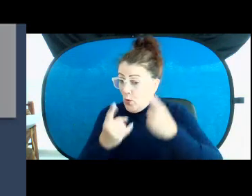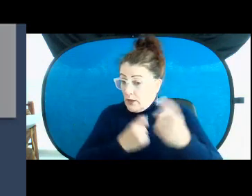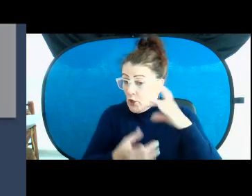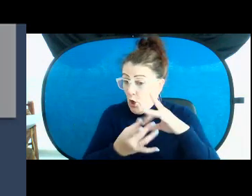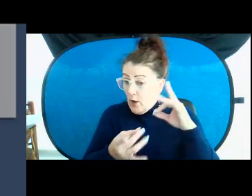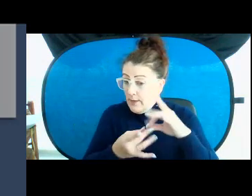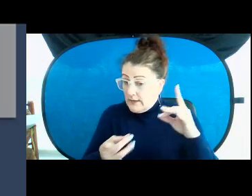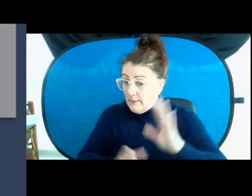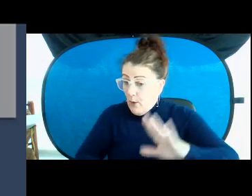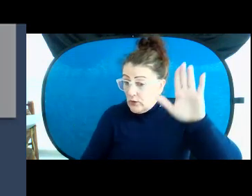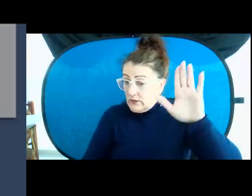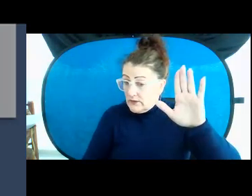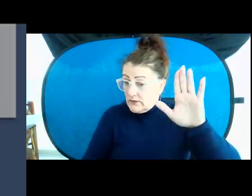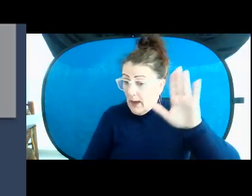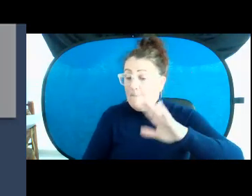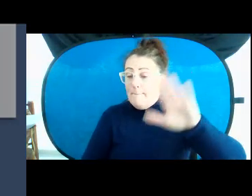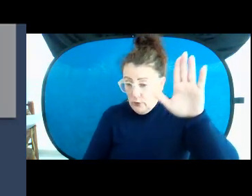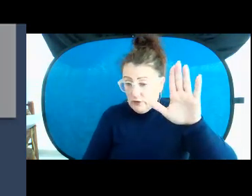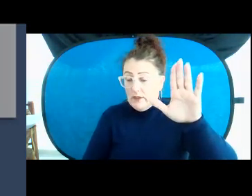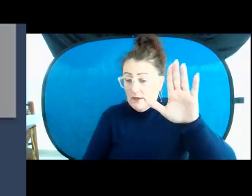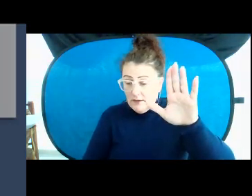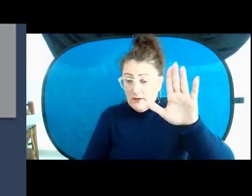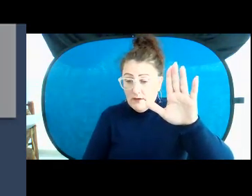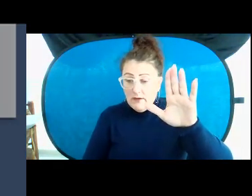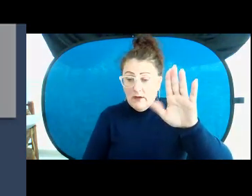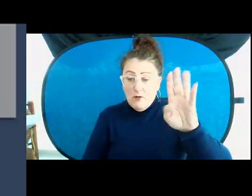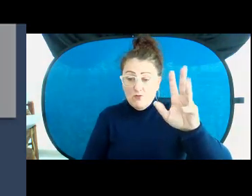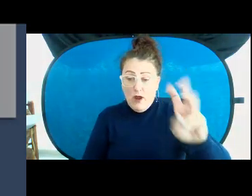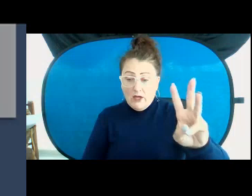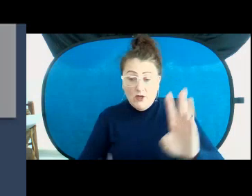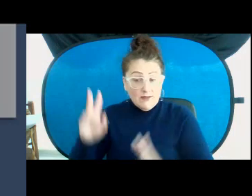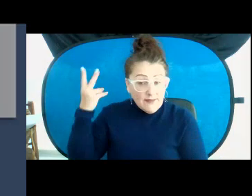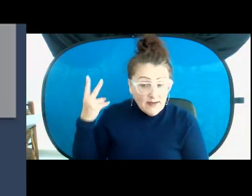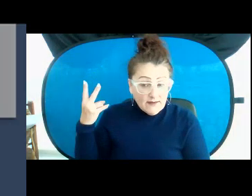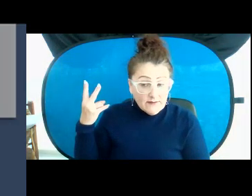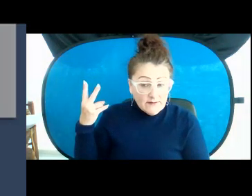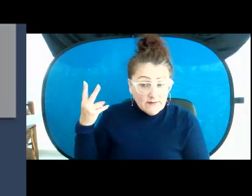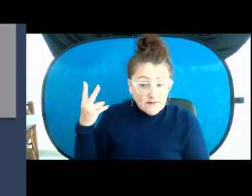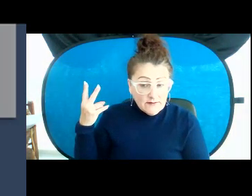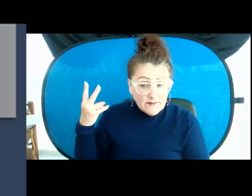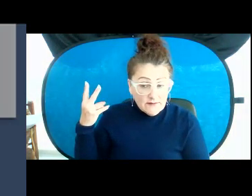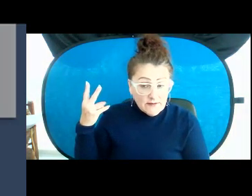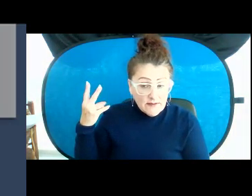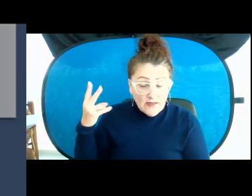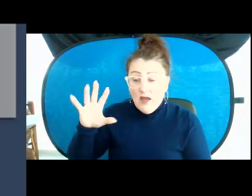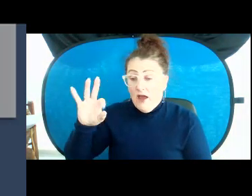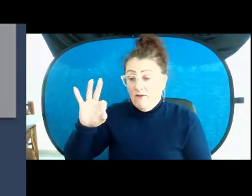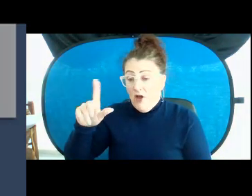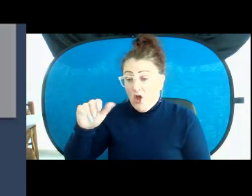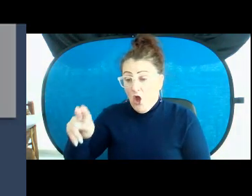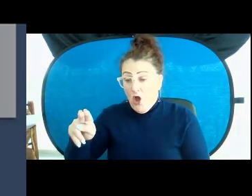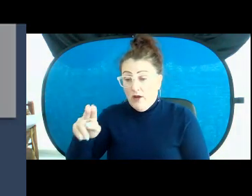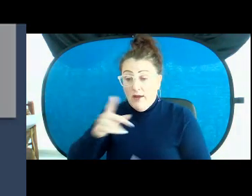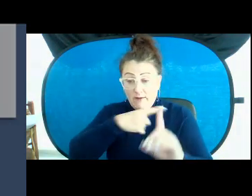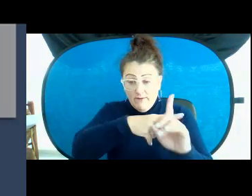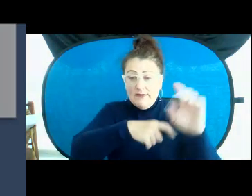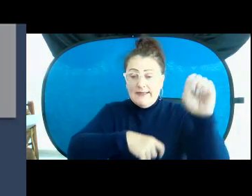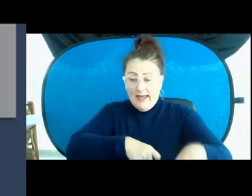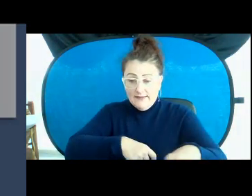motion from the dais? Motion to approve. So moved by Bradshaw. Is there a second? Seconded by Vice Chair Falcone. All those in favor?